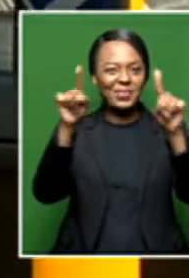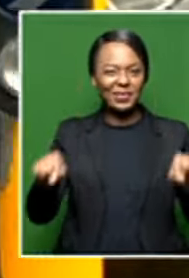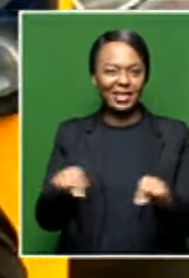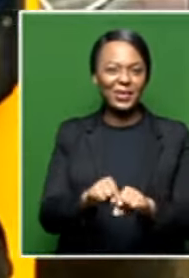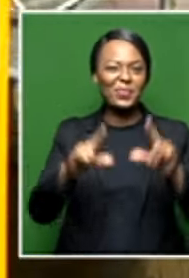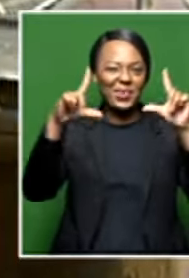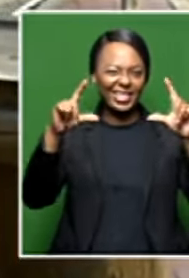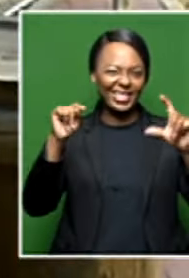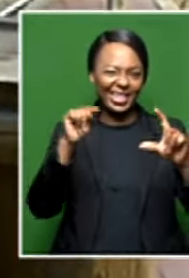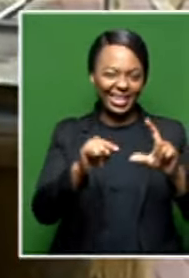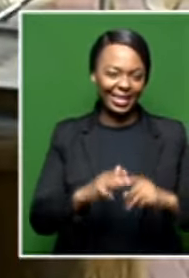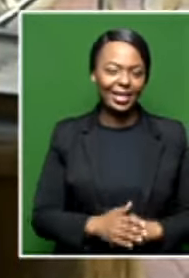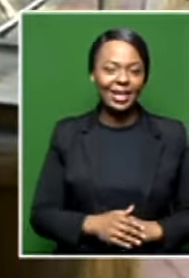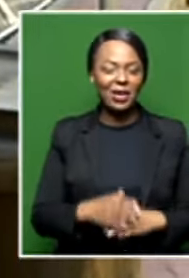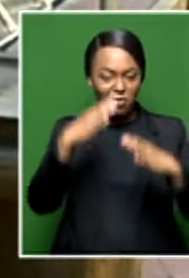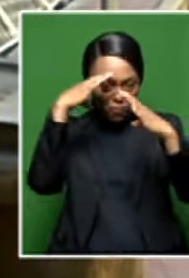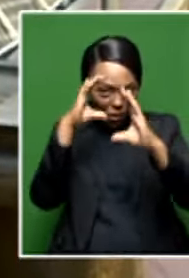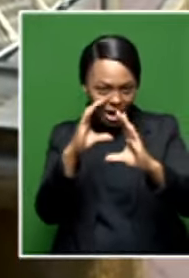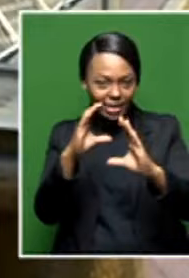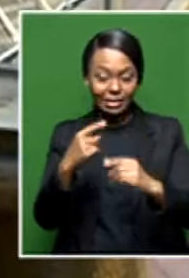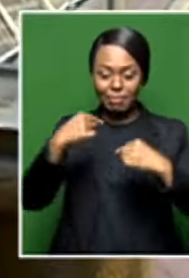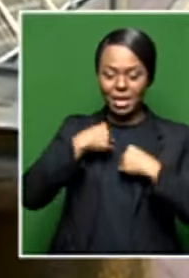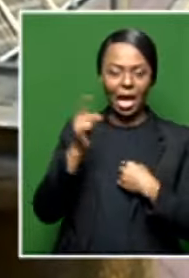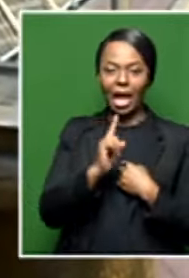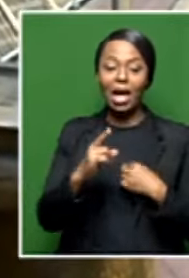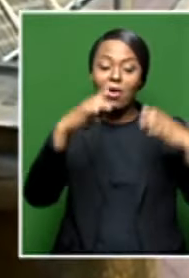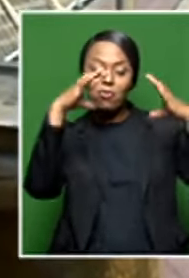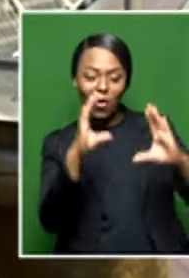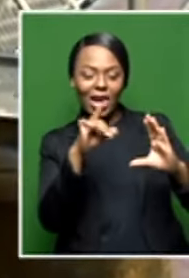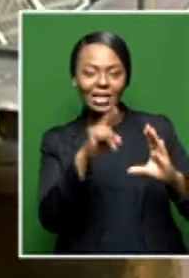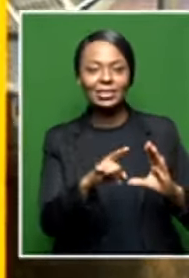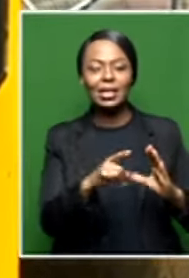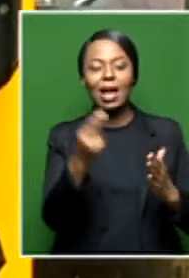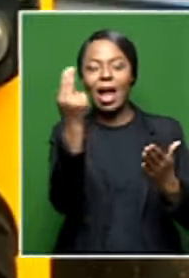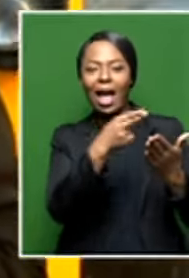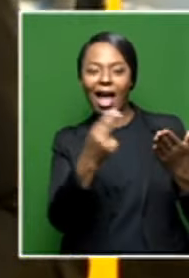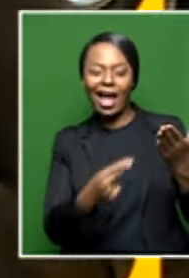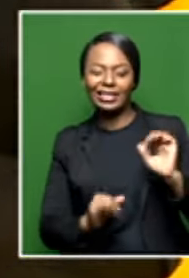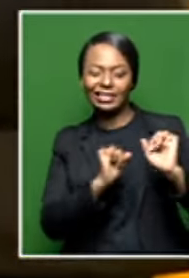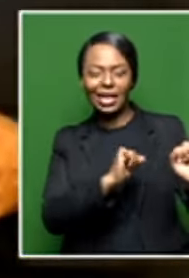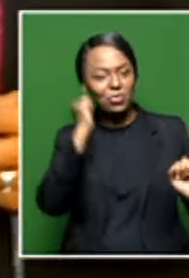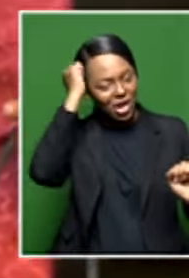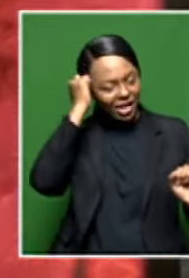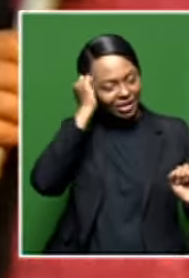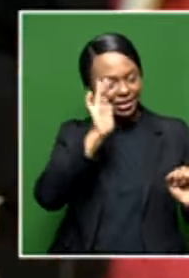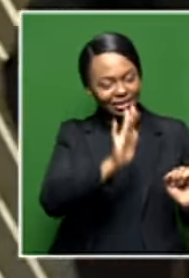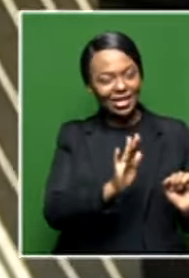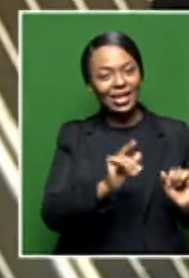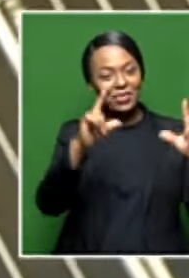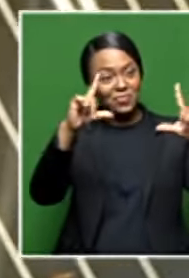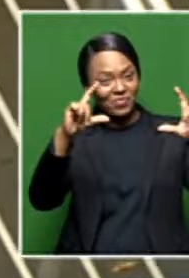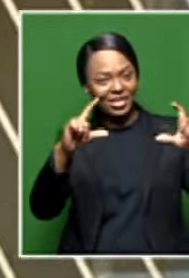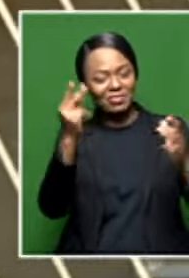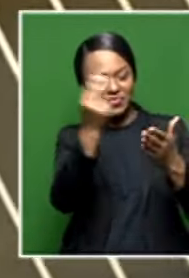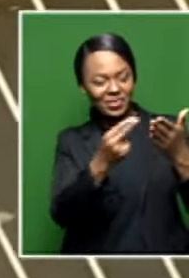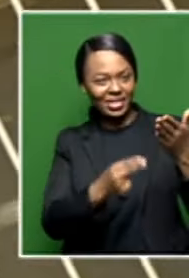to perhaps just focus a bit, not on me so much, but of course on the artworks of the late Archbishop Emeritus